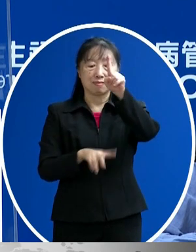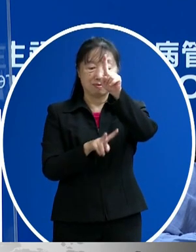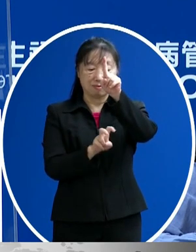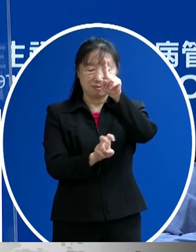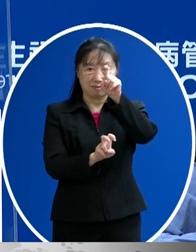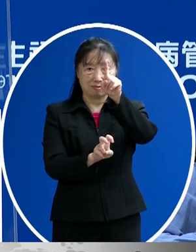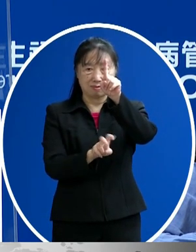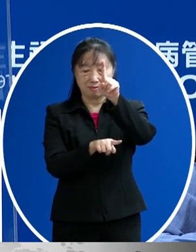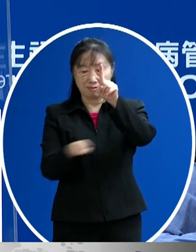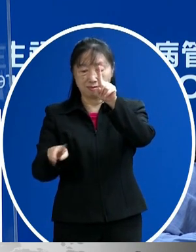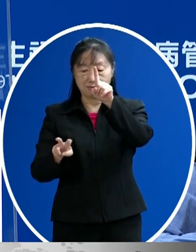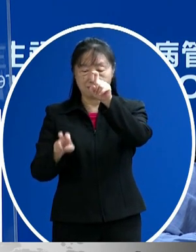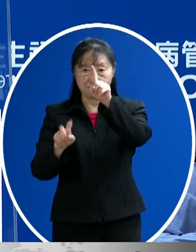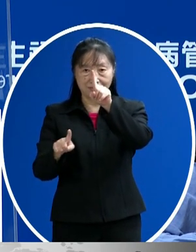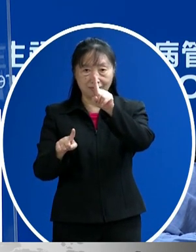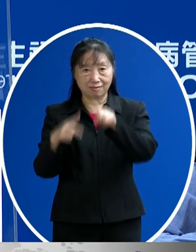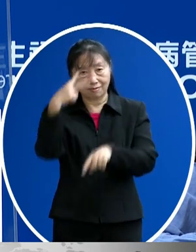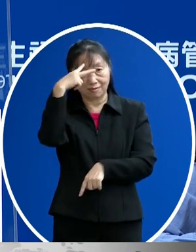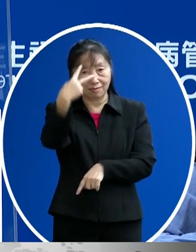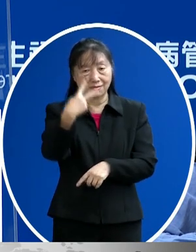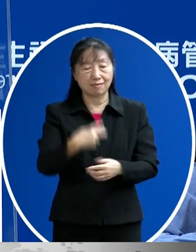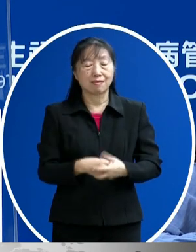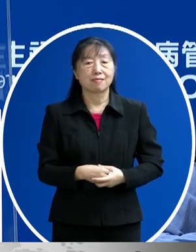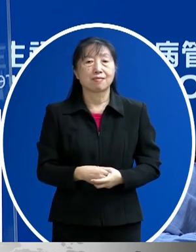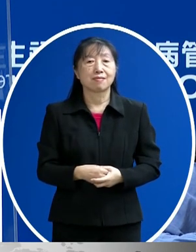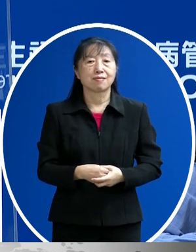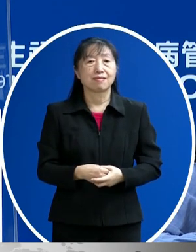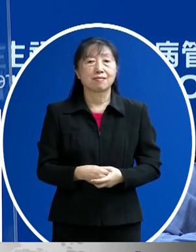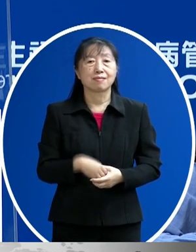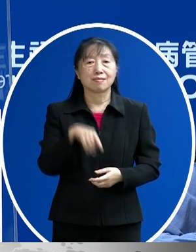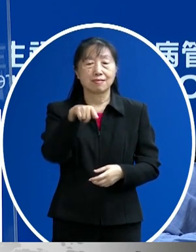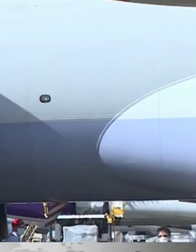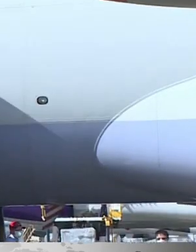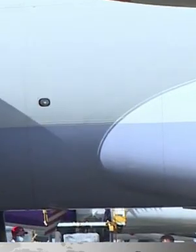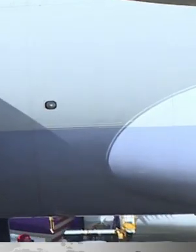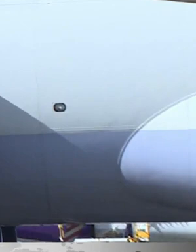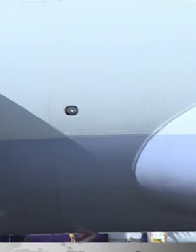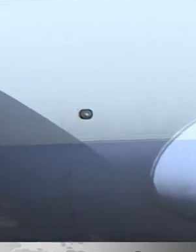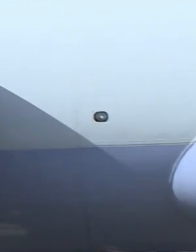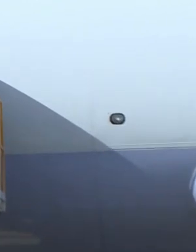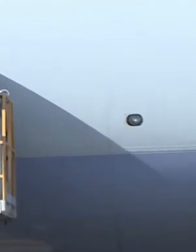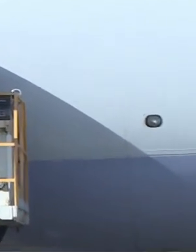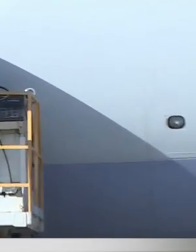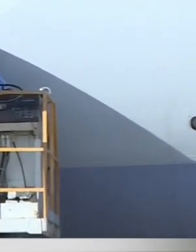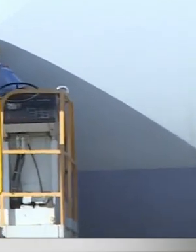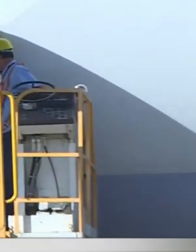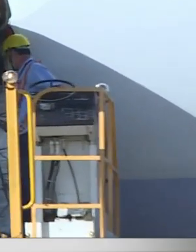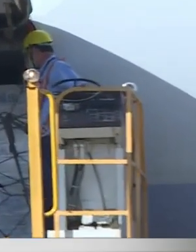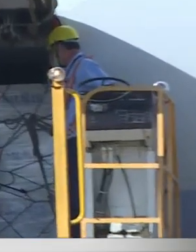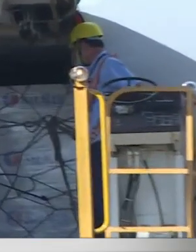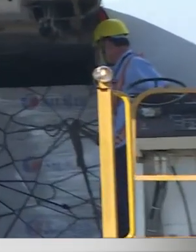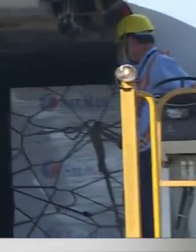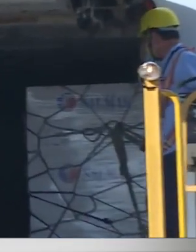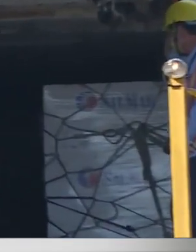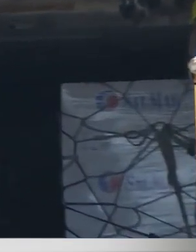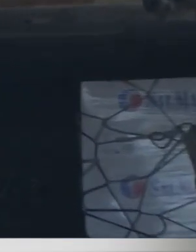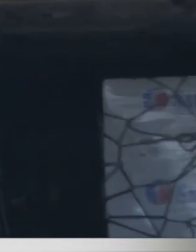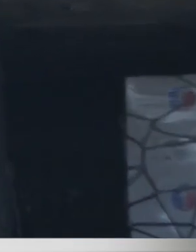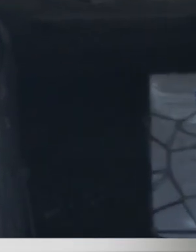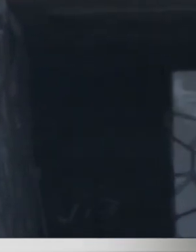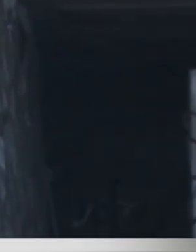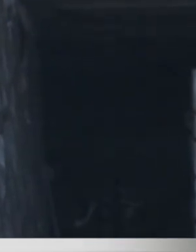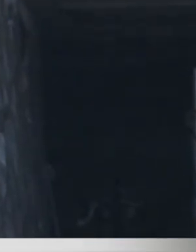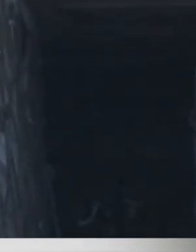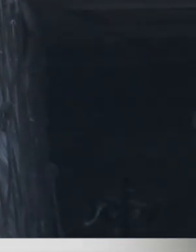smaller. We will also allow mixed vaccines in the 15th round of vaccinations. In related news, there's been another delivery of